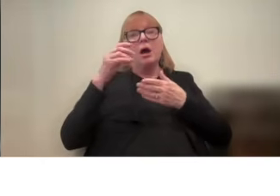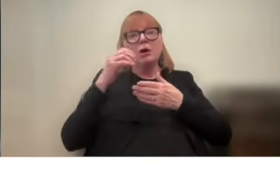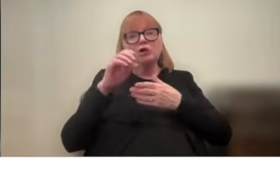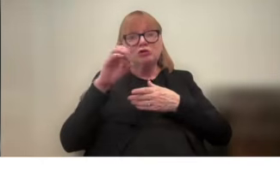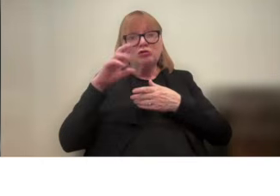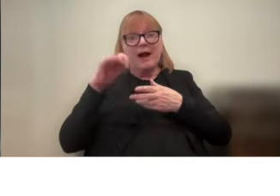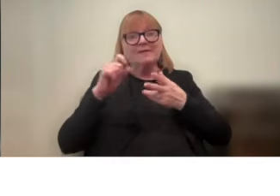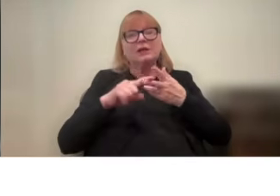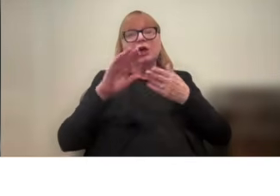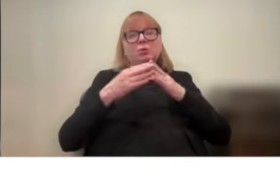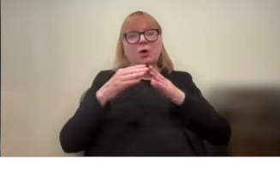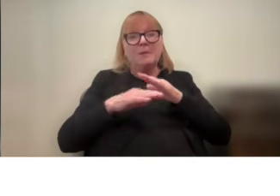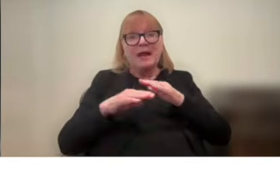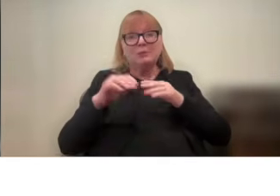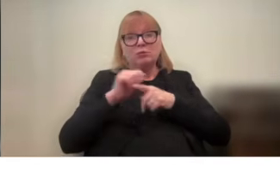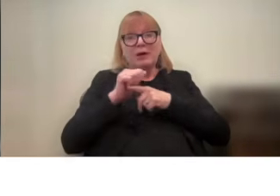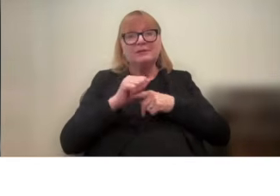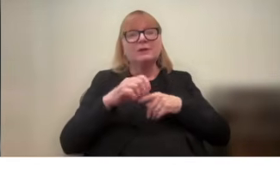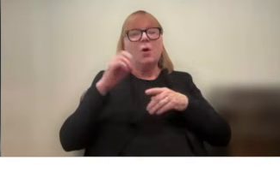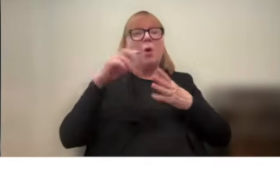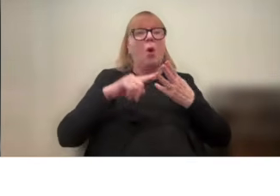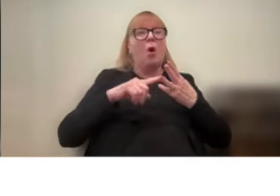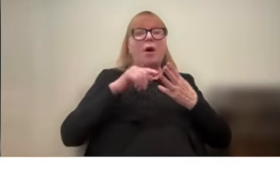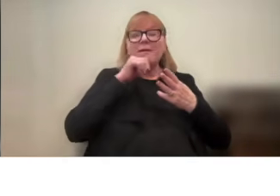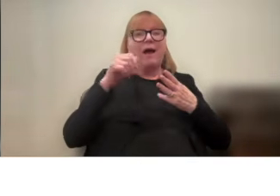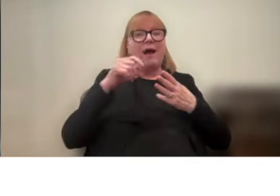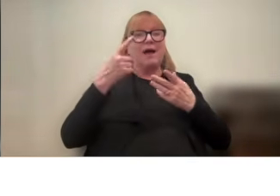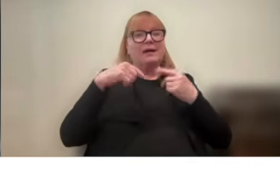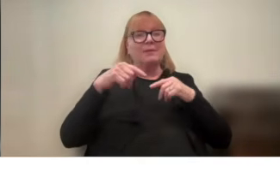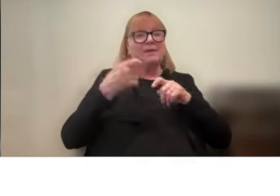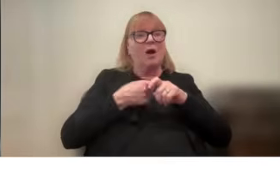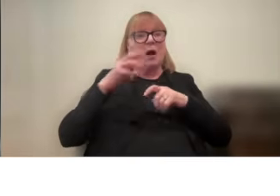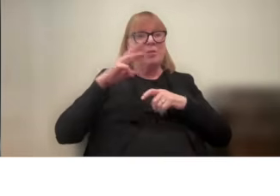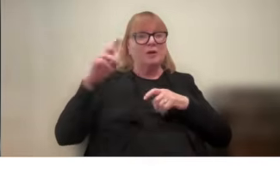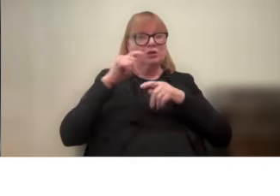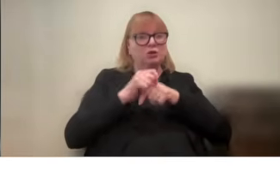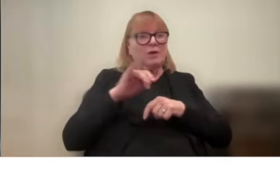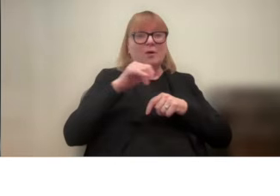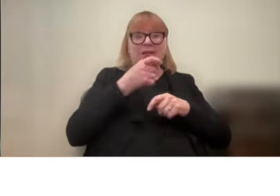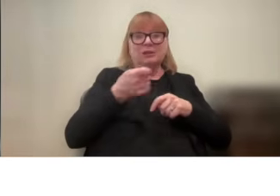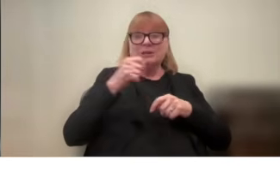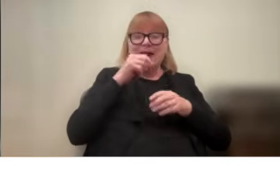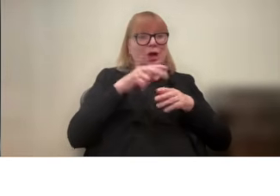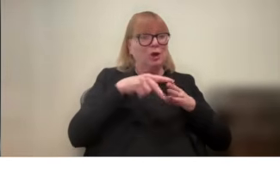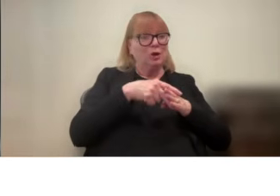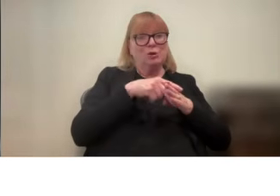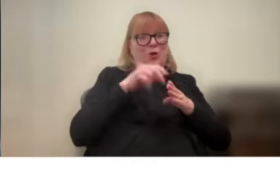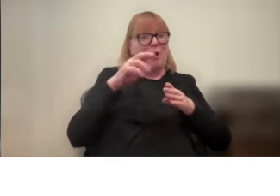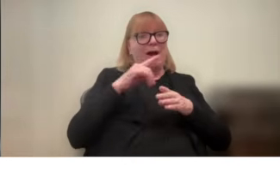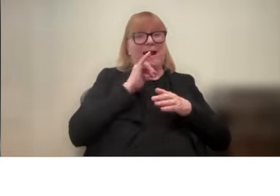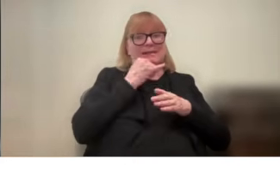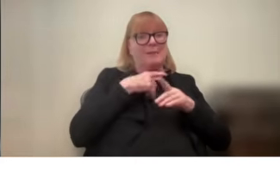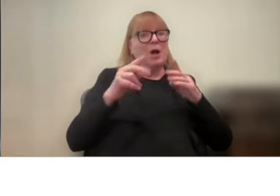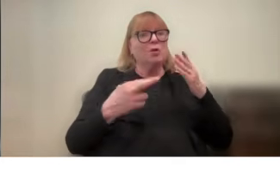practices, and art forms originating from non-Western traditions. These exclusions were not neutral or accidental, but